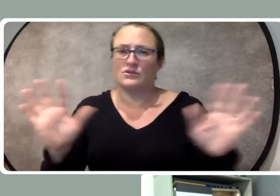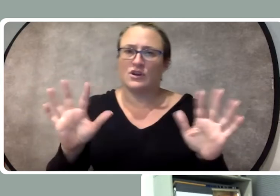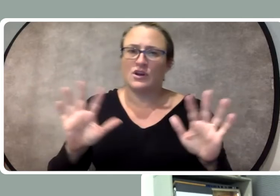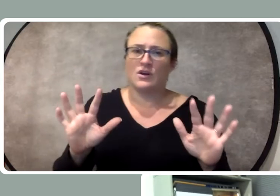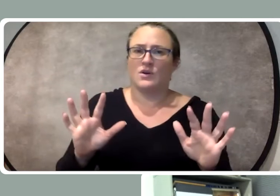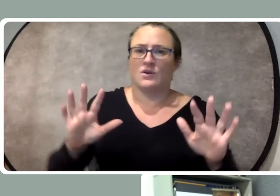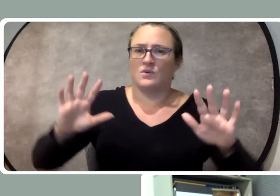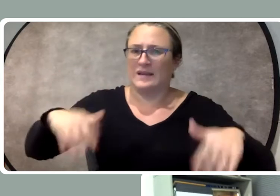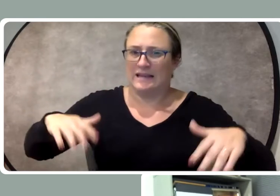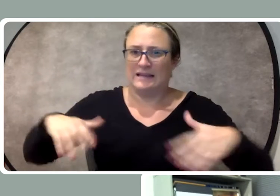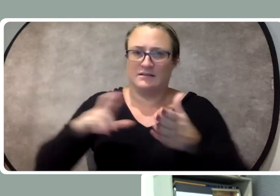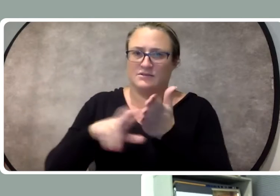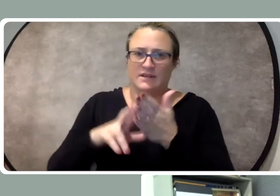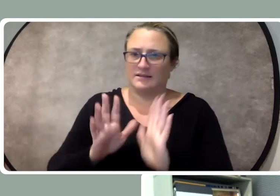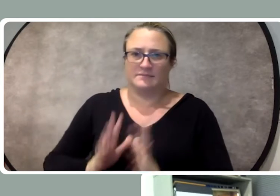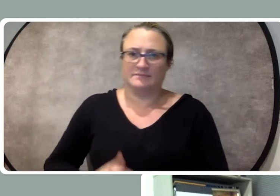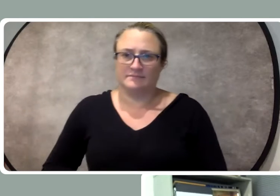even being done, so we don't know.